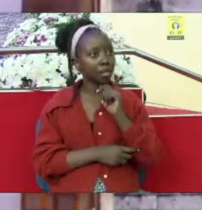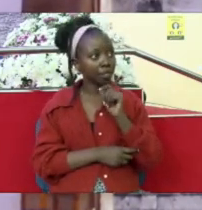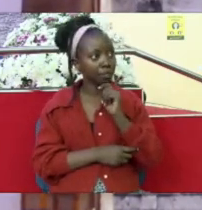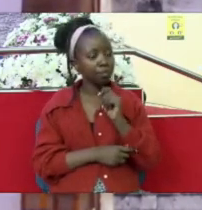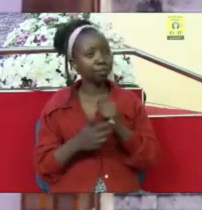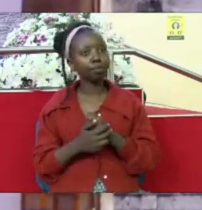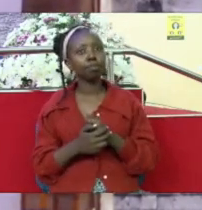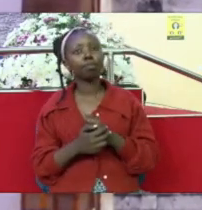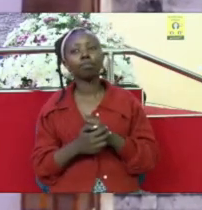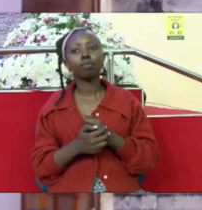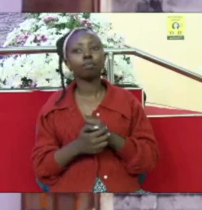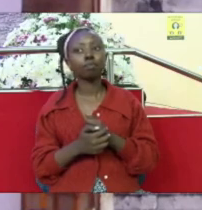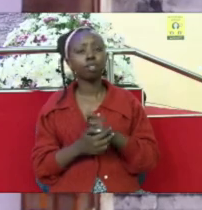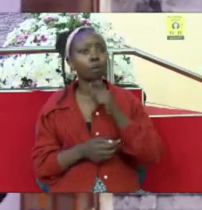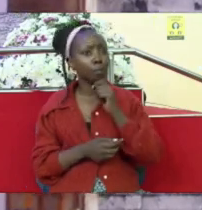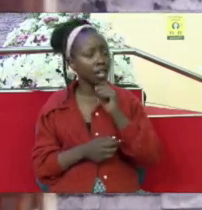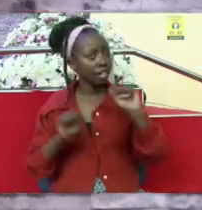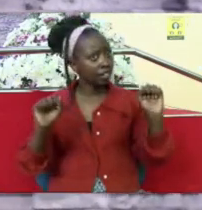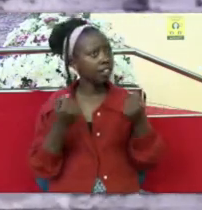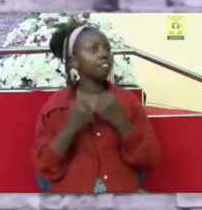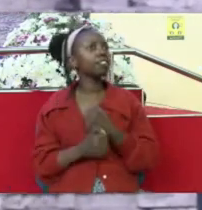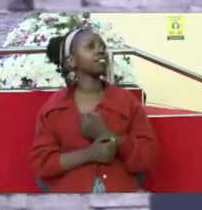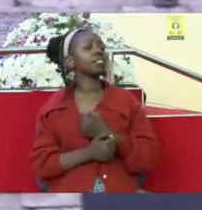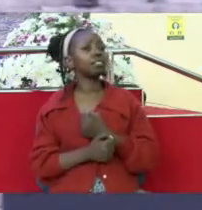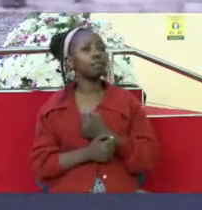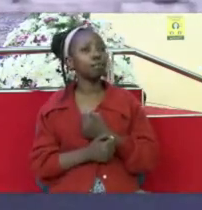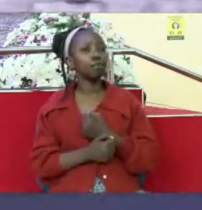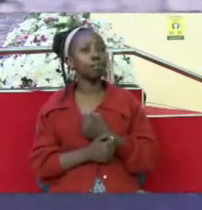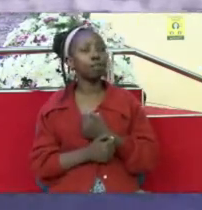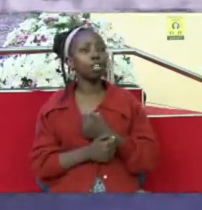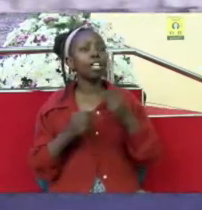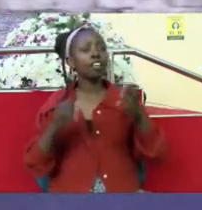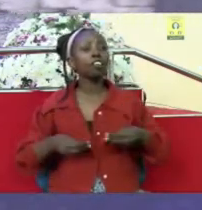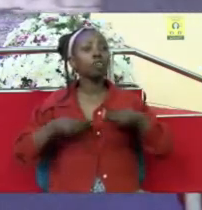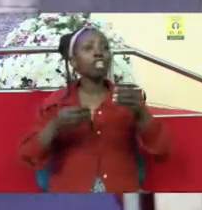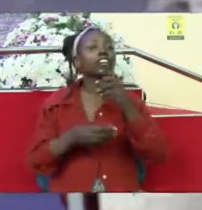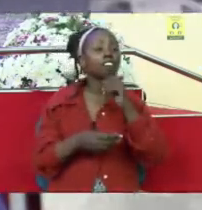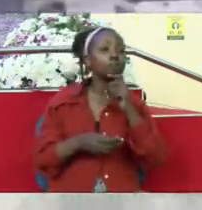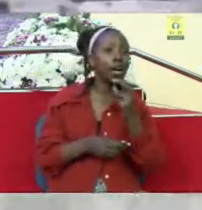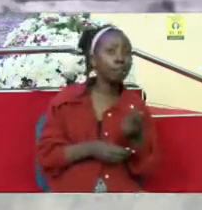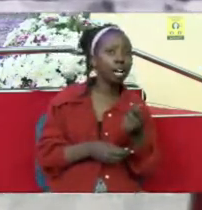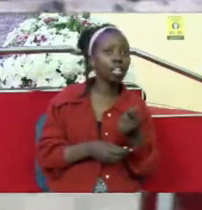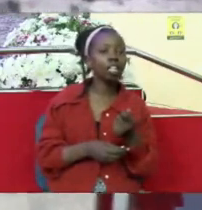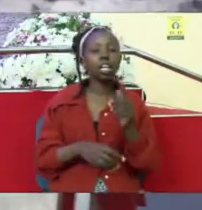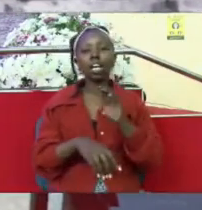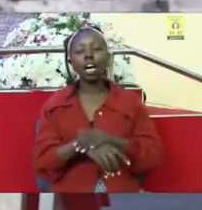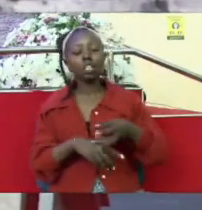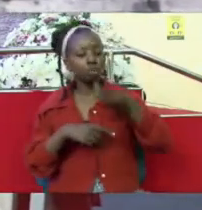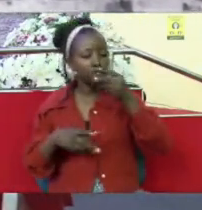Men. Si wanaume muokoke. Men. So mwanaume ukimpatia mia, hamtakula.